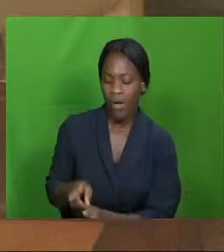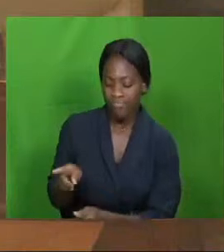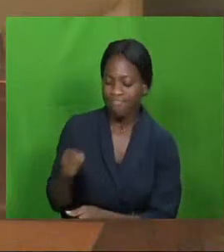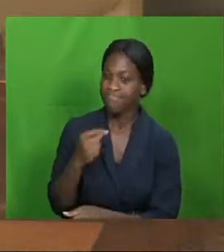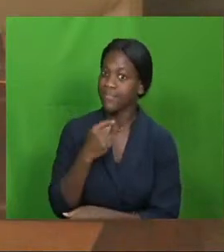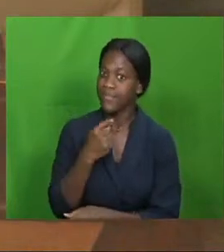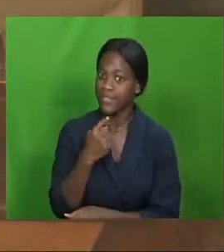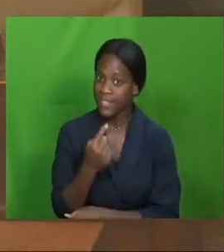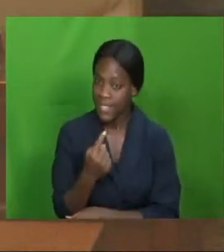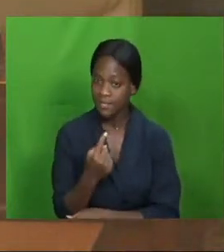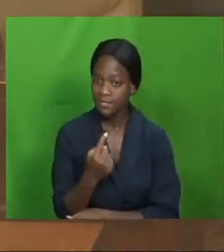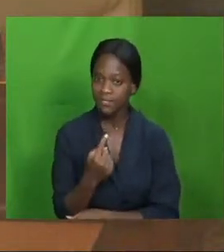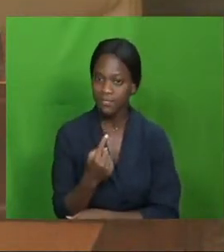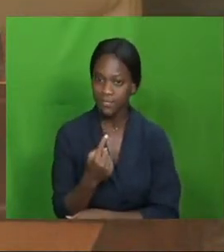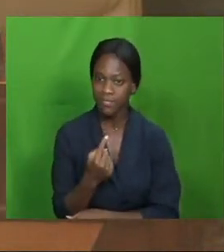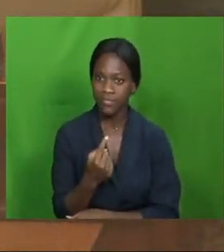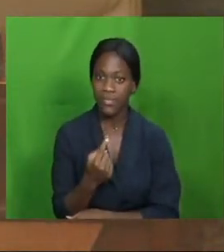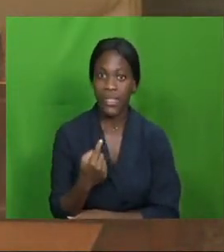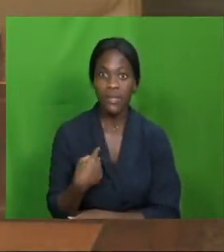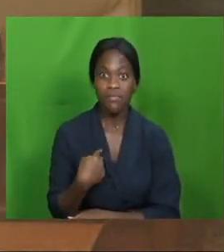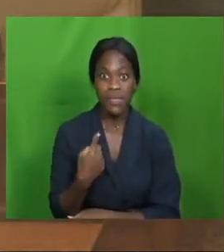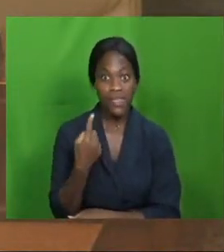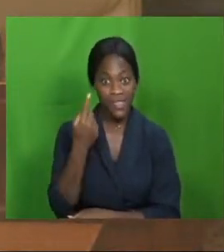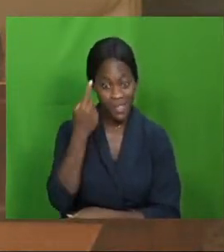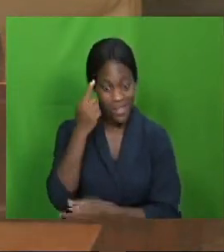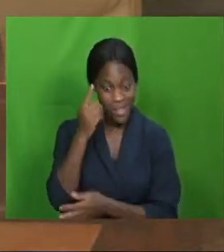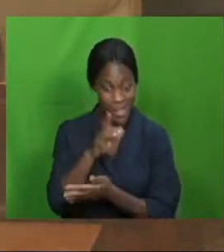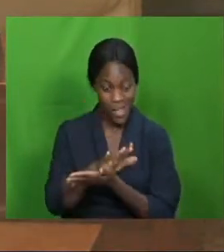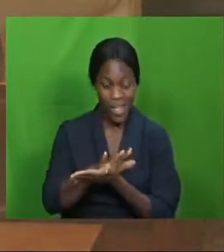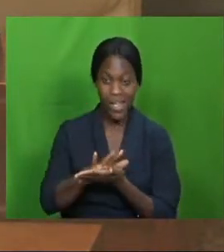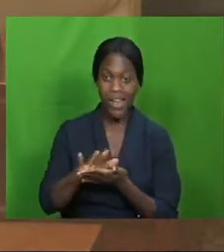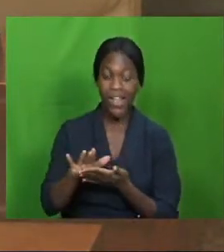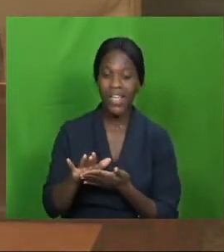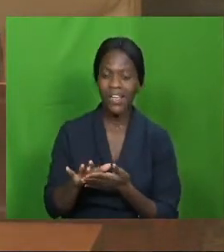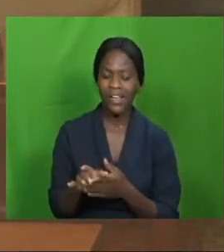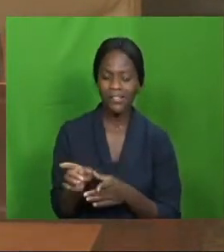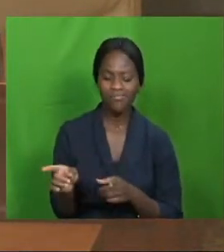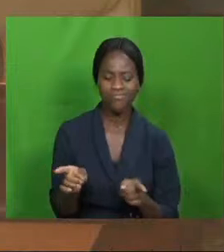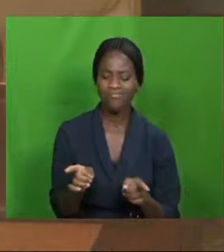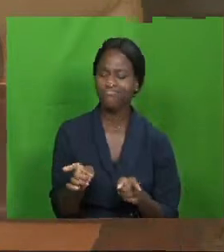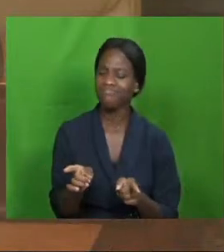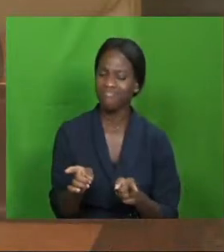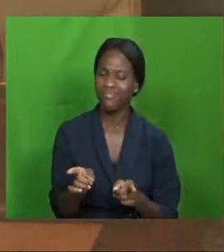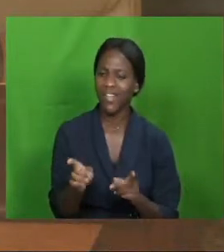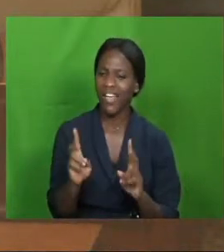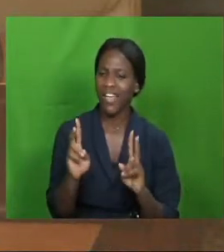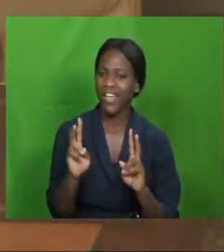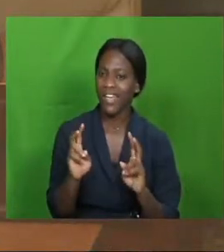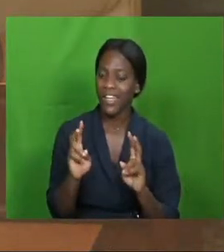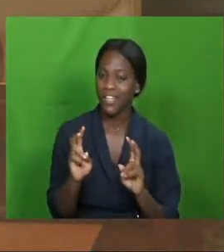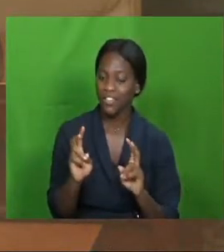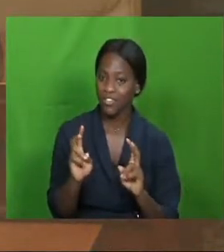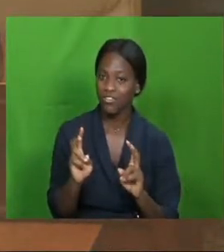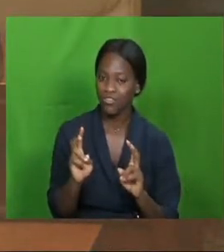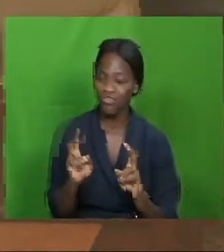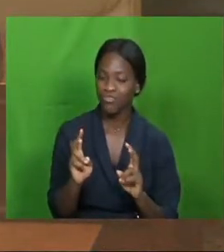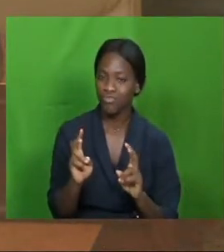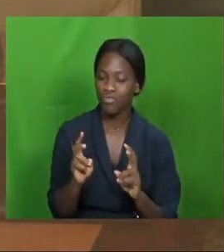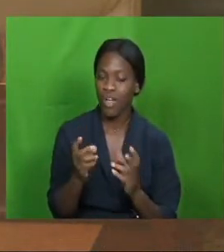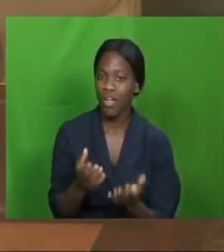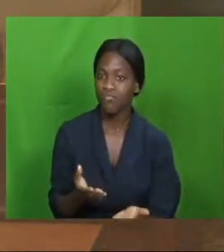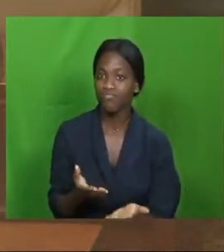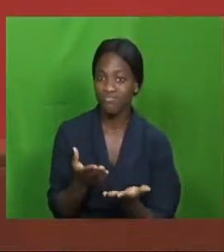Leader, I can see clearly that two pertinent issues have been raised for